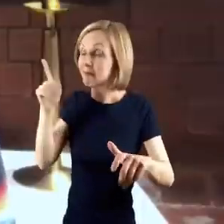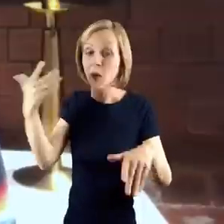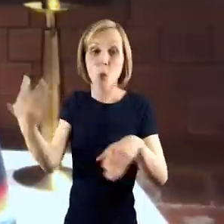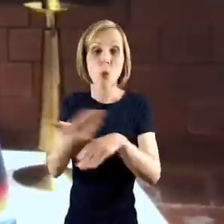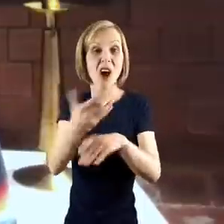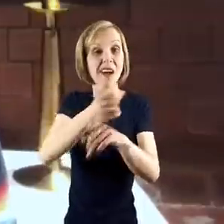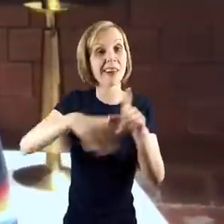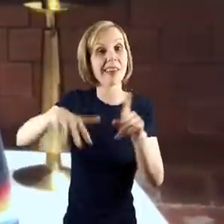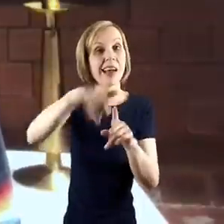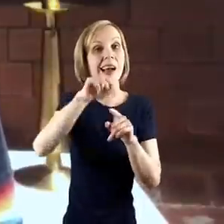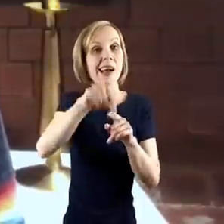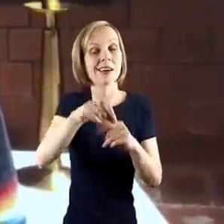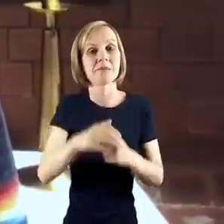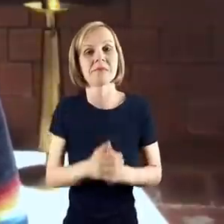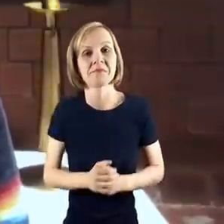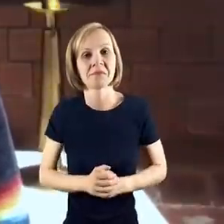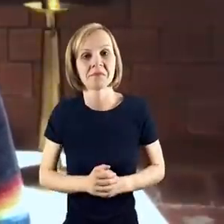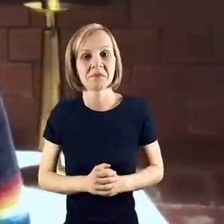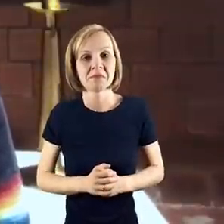work.